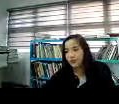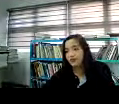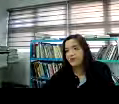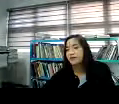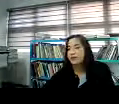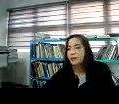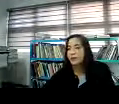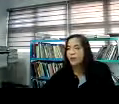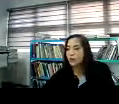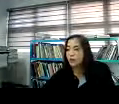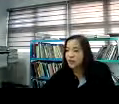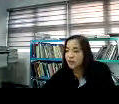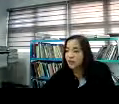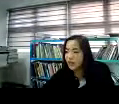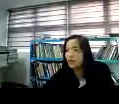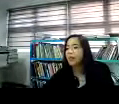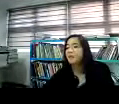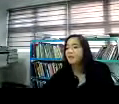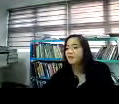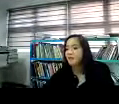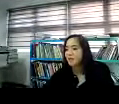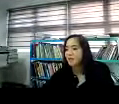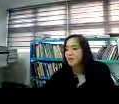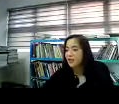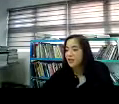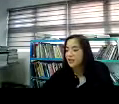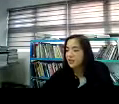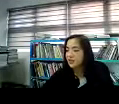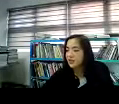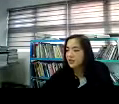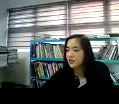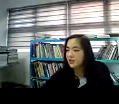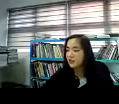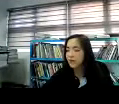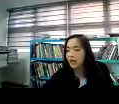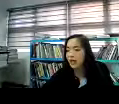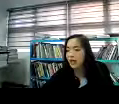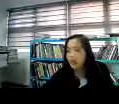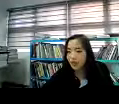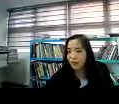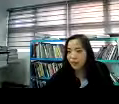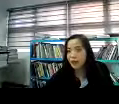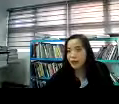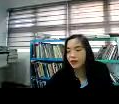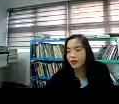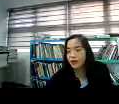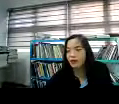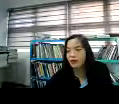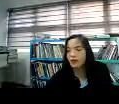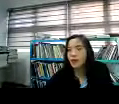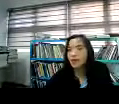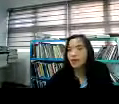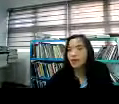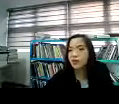author. Ayan po, ito po yung pinakamahalaga. And kung halimbawa po, you